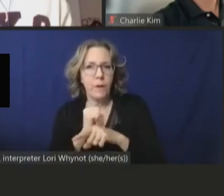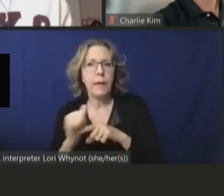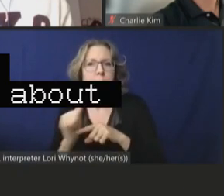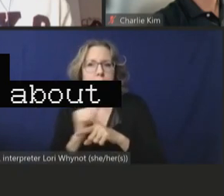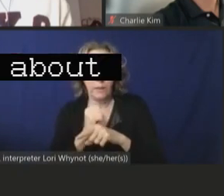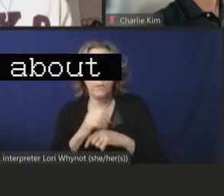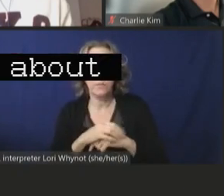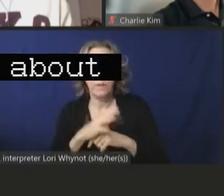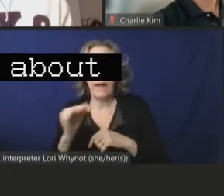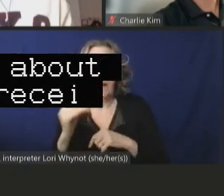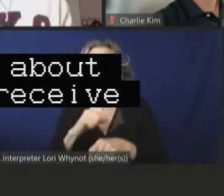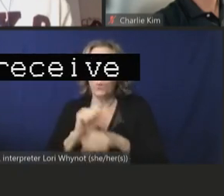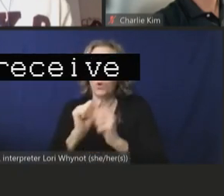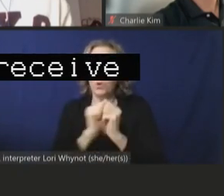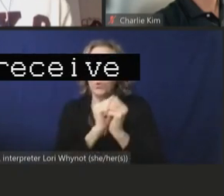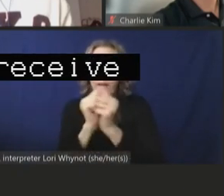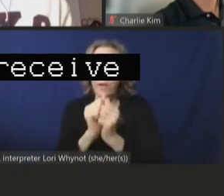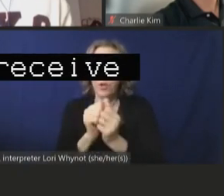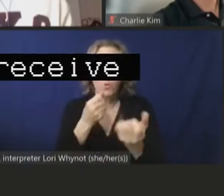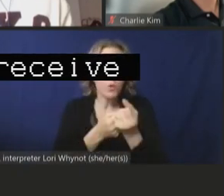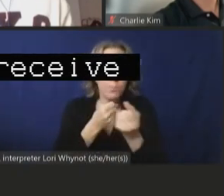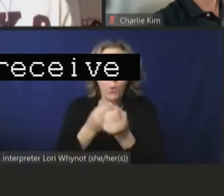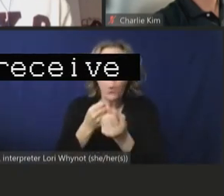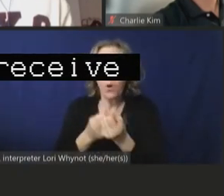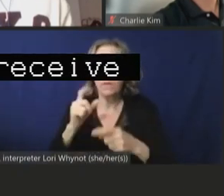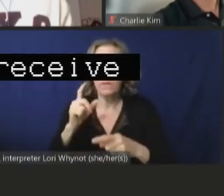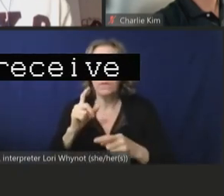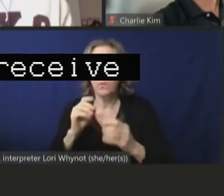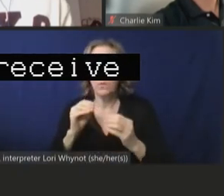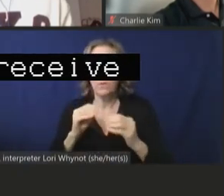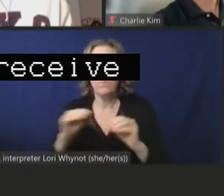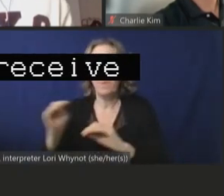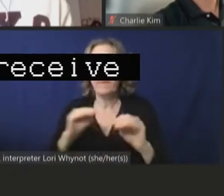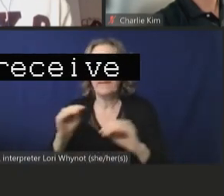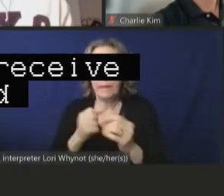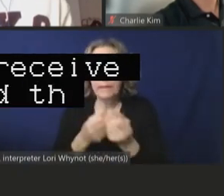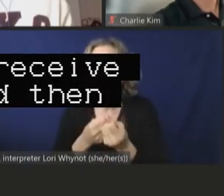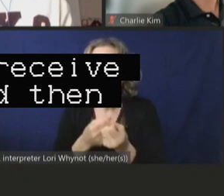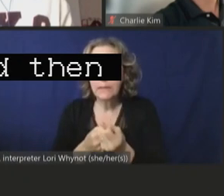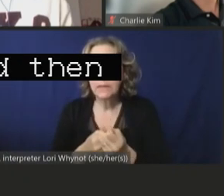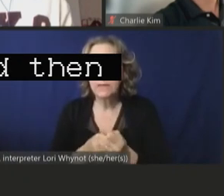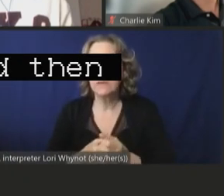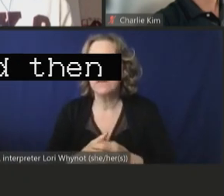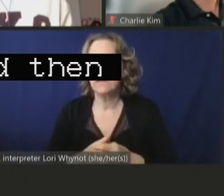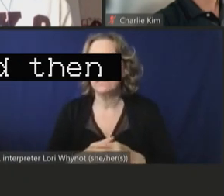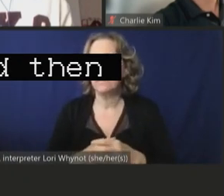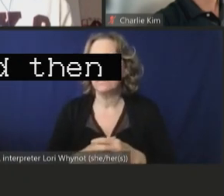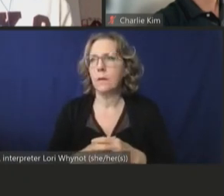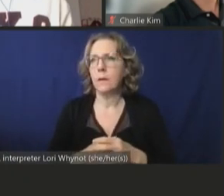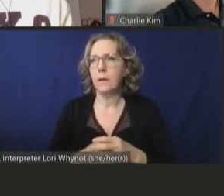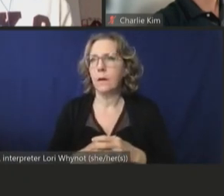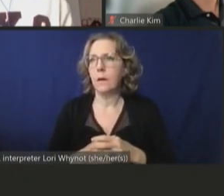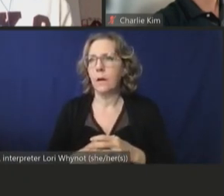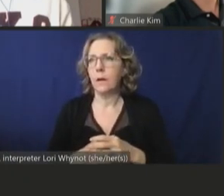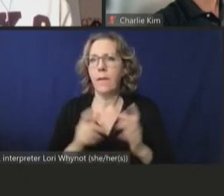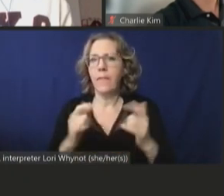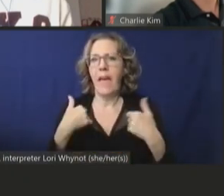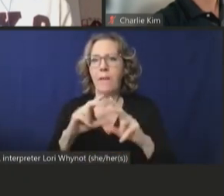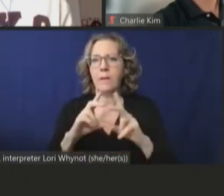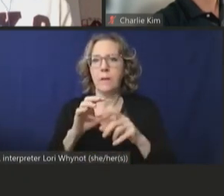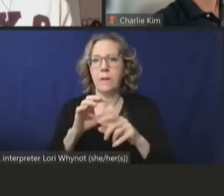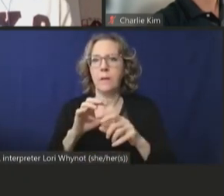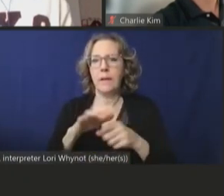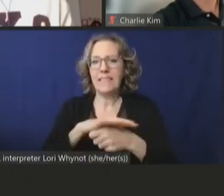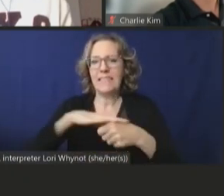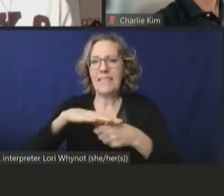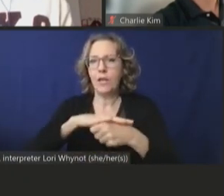work together to help. But mobility assistance, which is stationed at D as in David, would